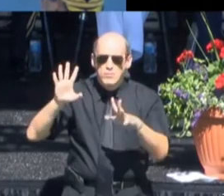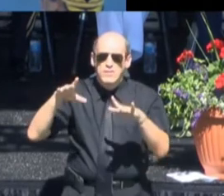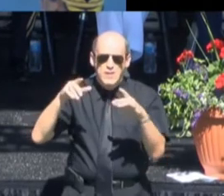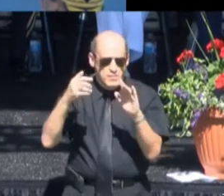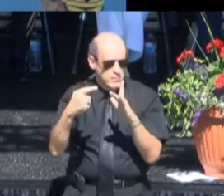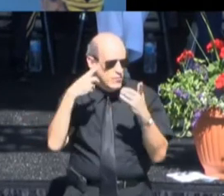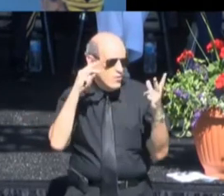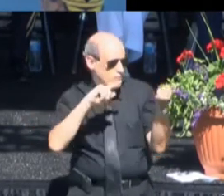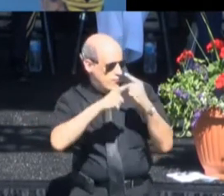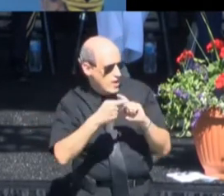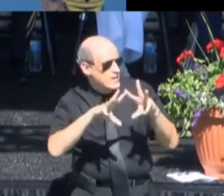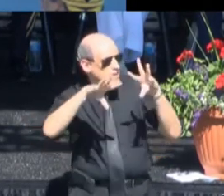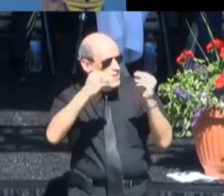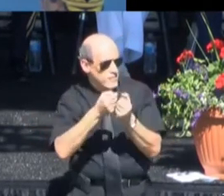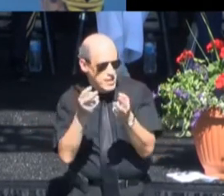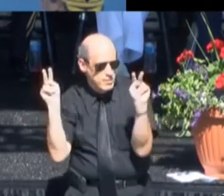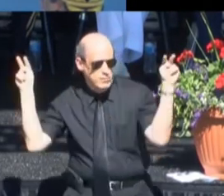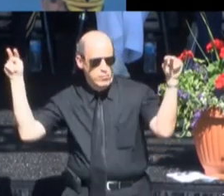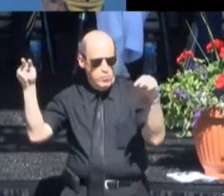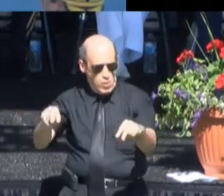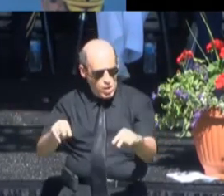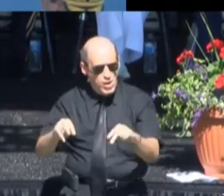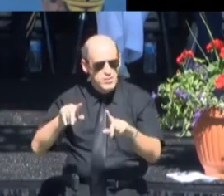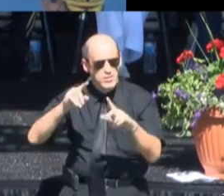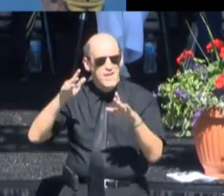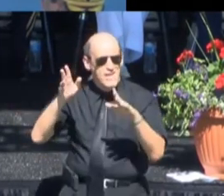family, and our nation's leaders.